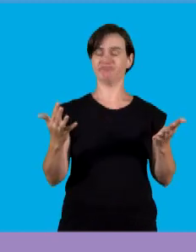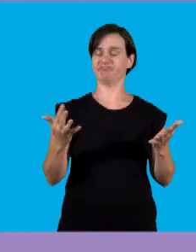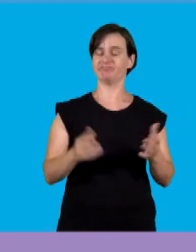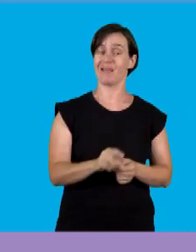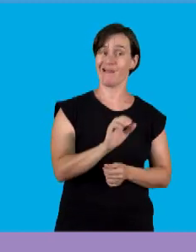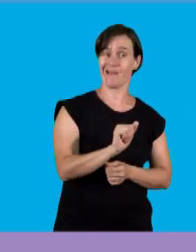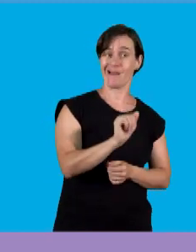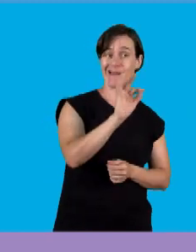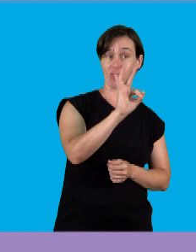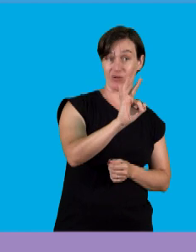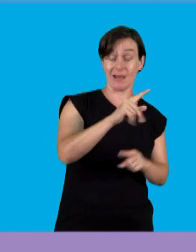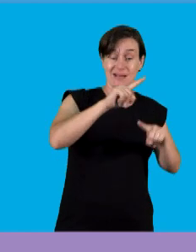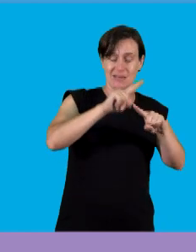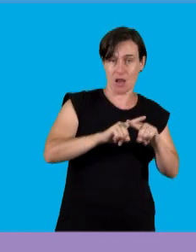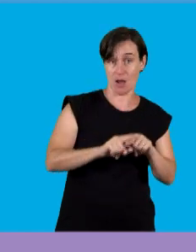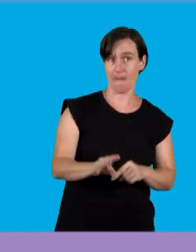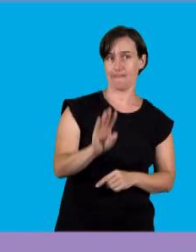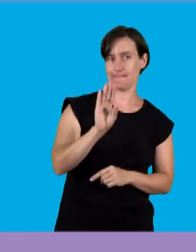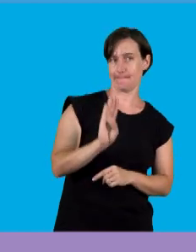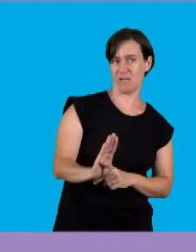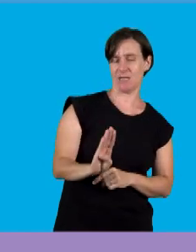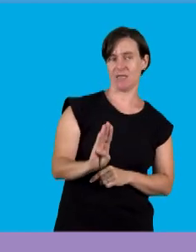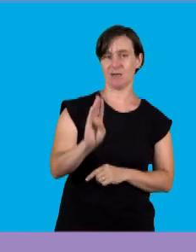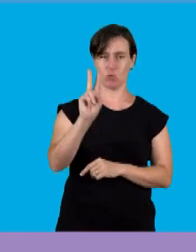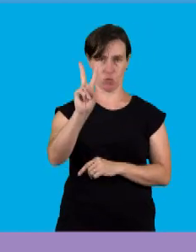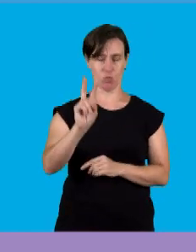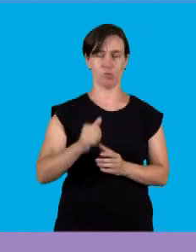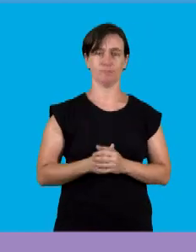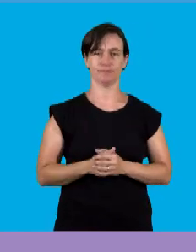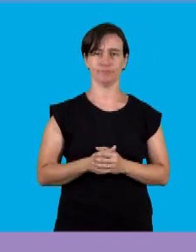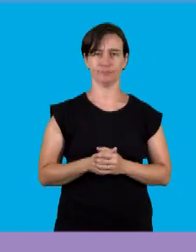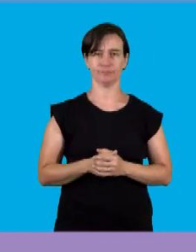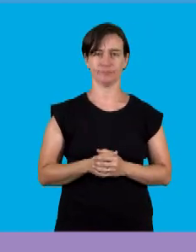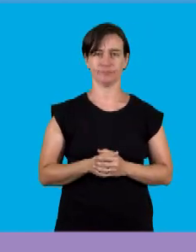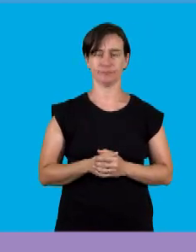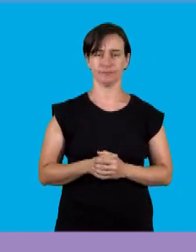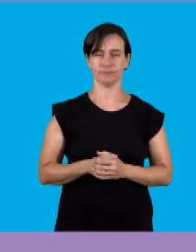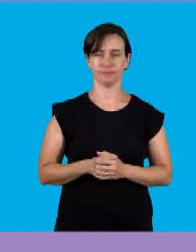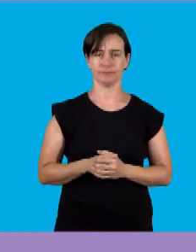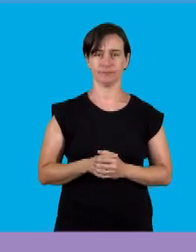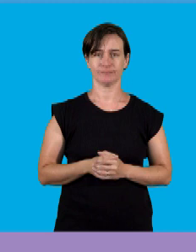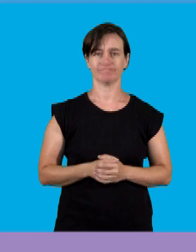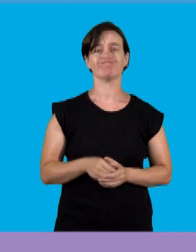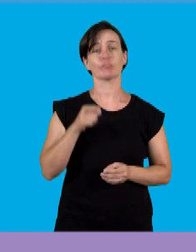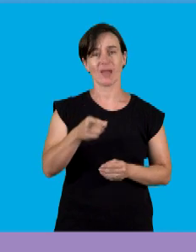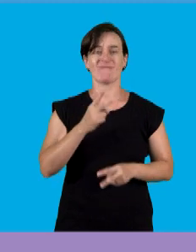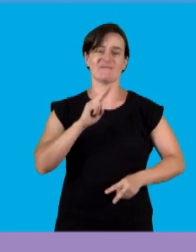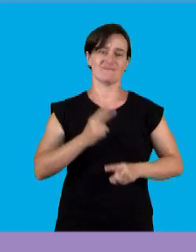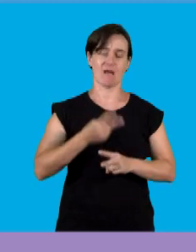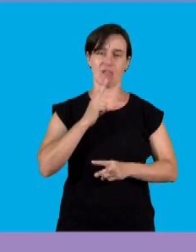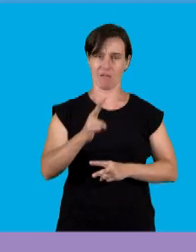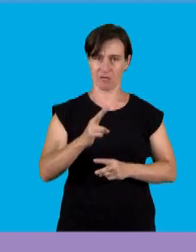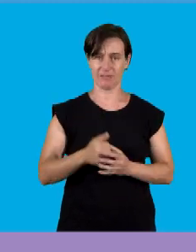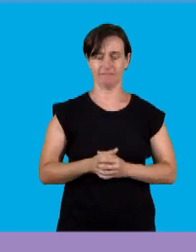We also multiply that with a b exponent 2, and that is going to be our